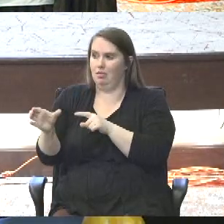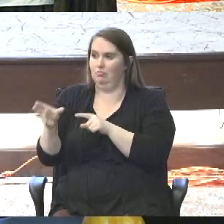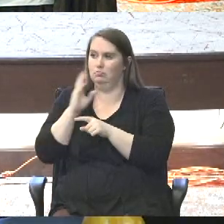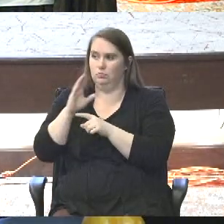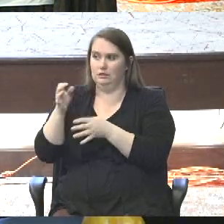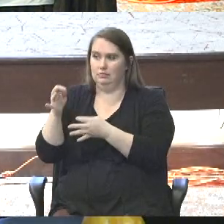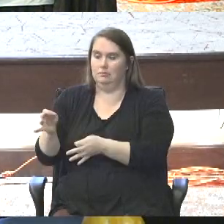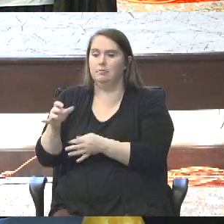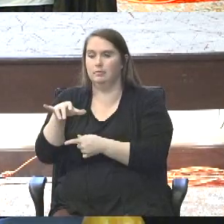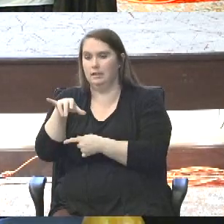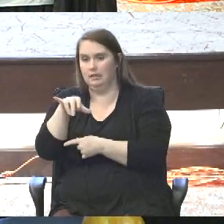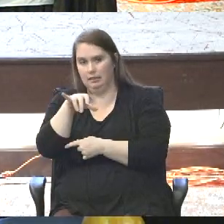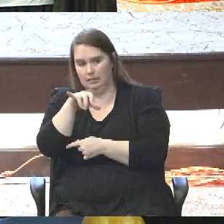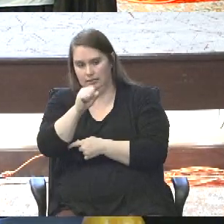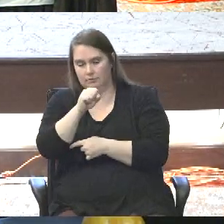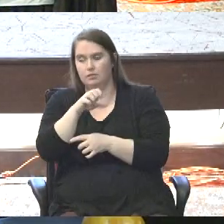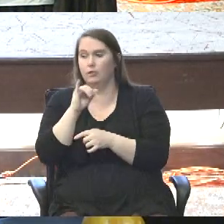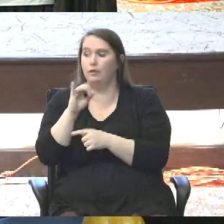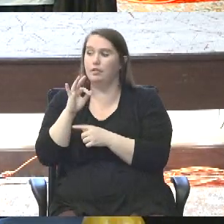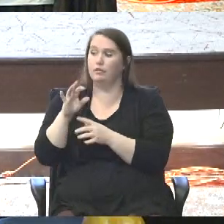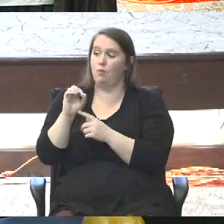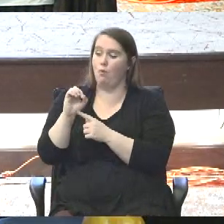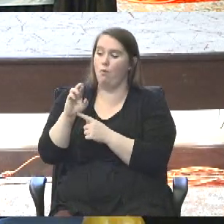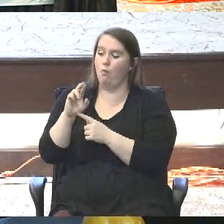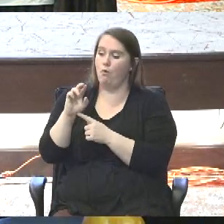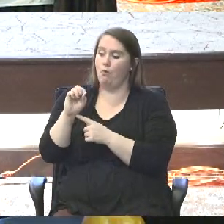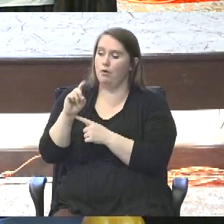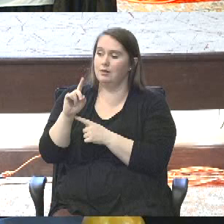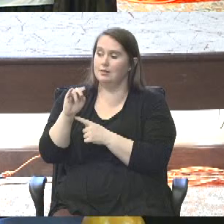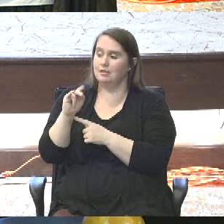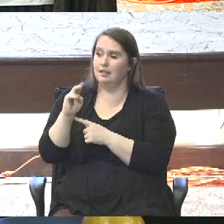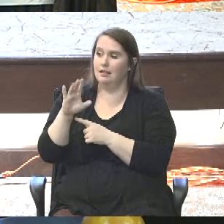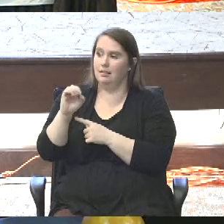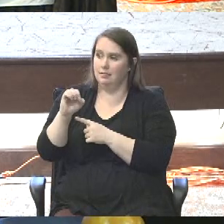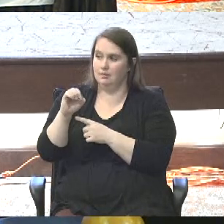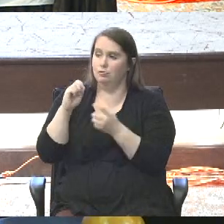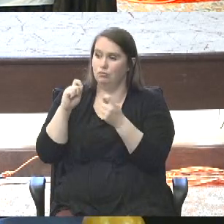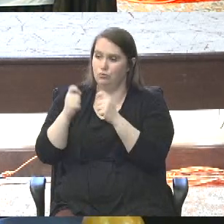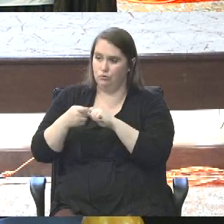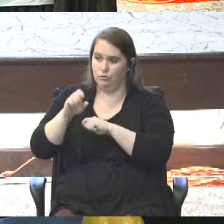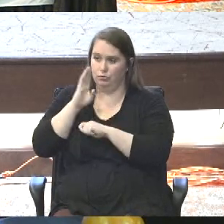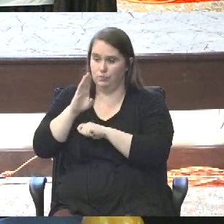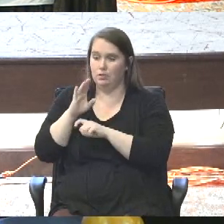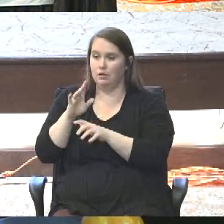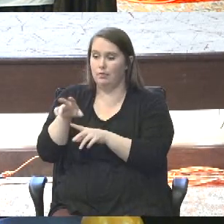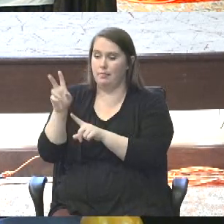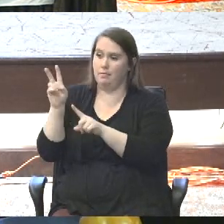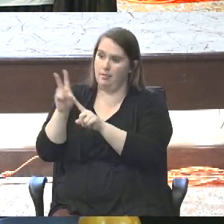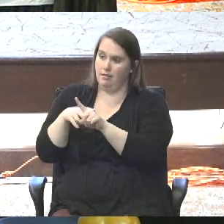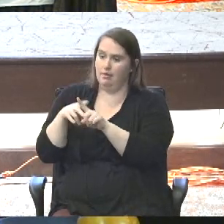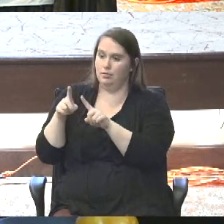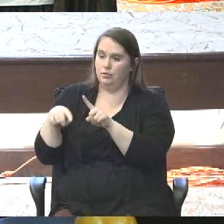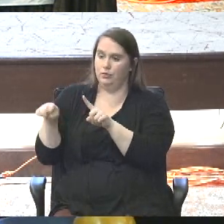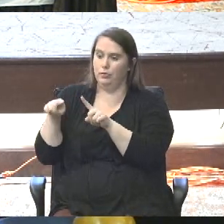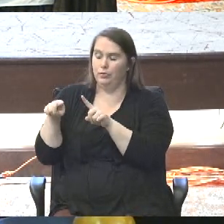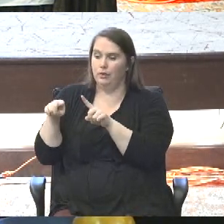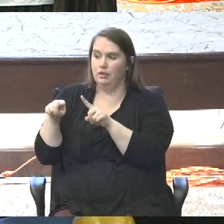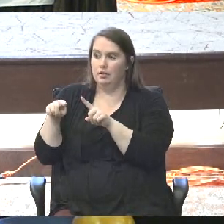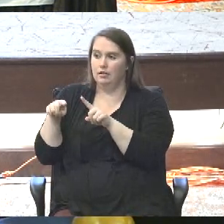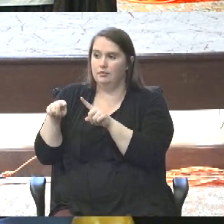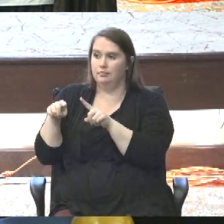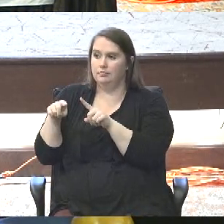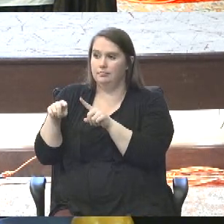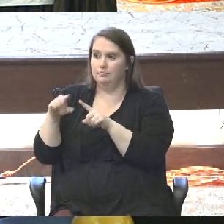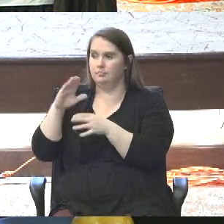is enacted, then we look to the design standards, because it would then apply to, say,